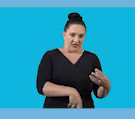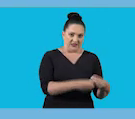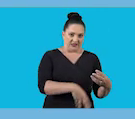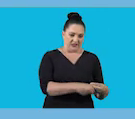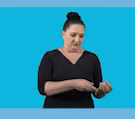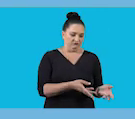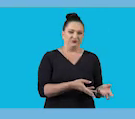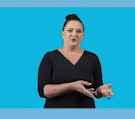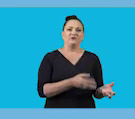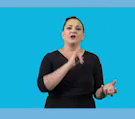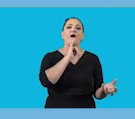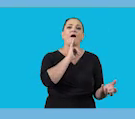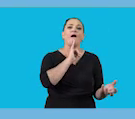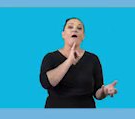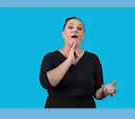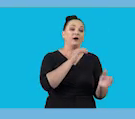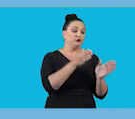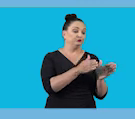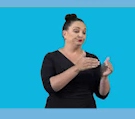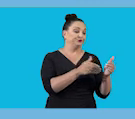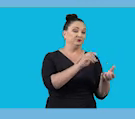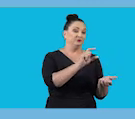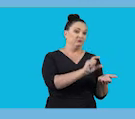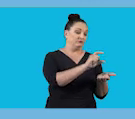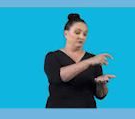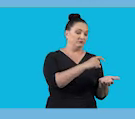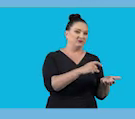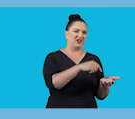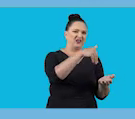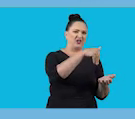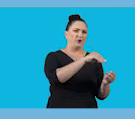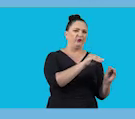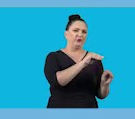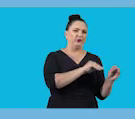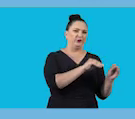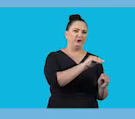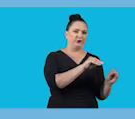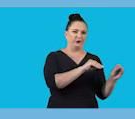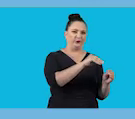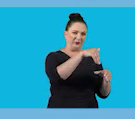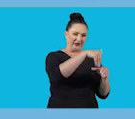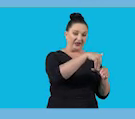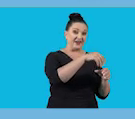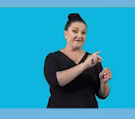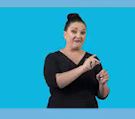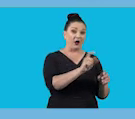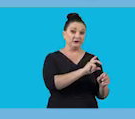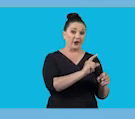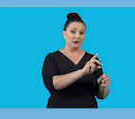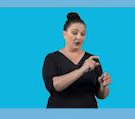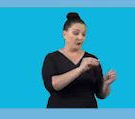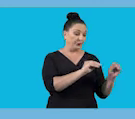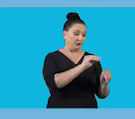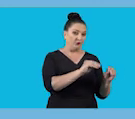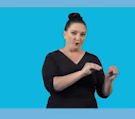making up that ice cube, they are going to move around even more faster, and when they move around